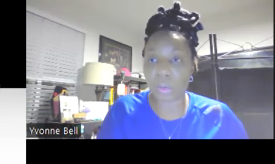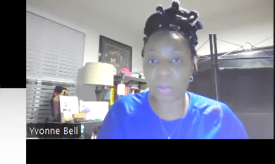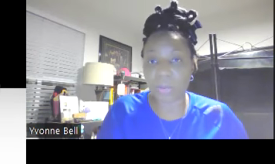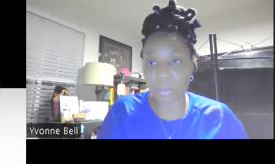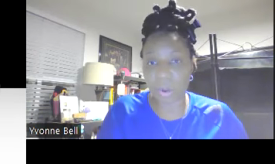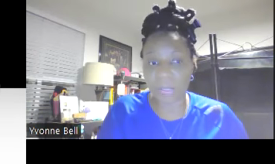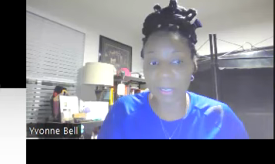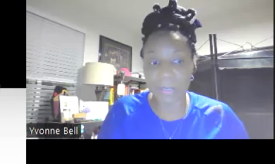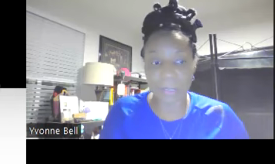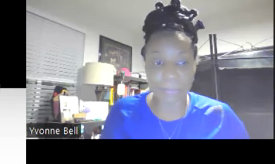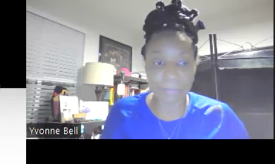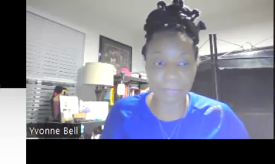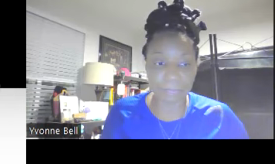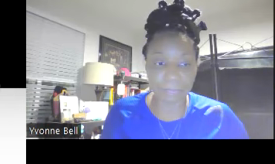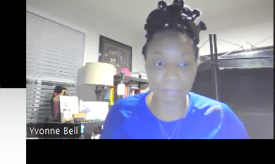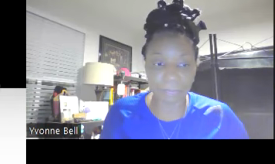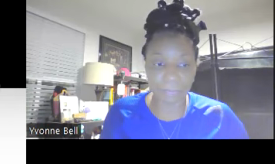they're going through this process.